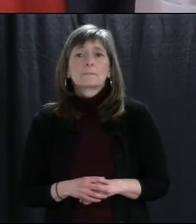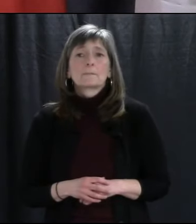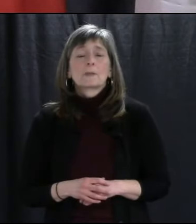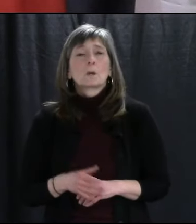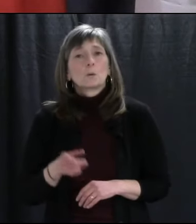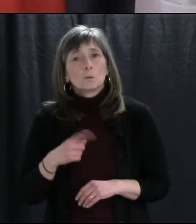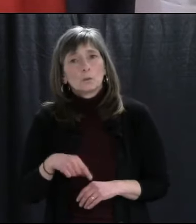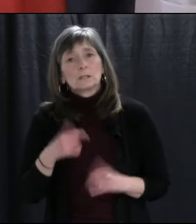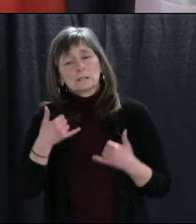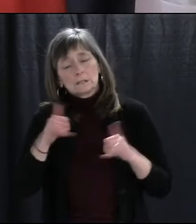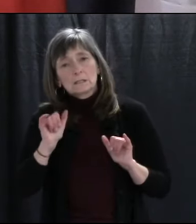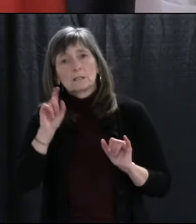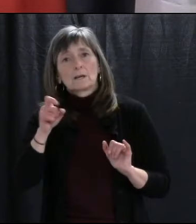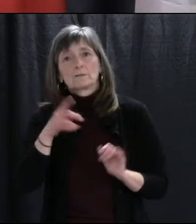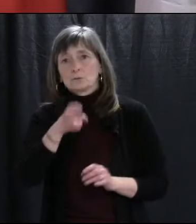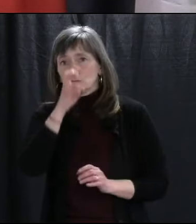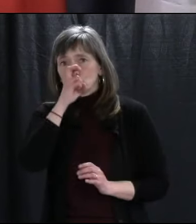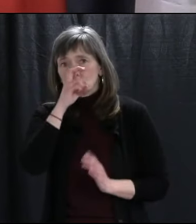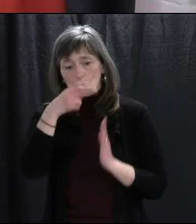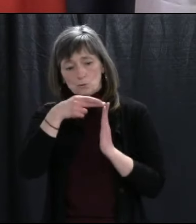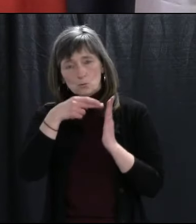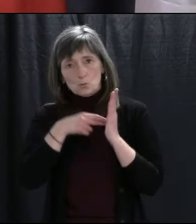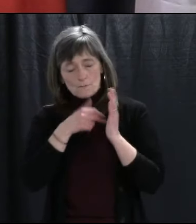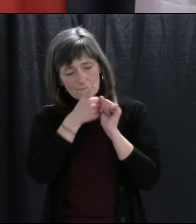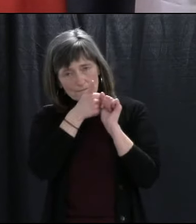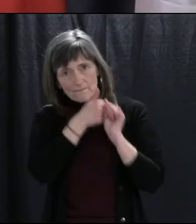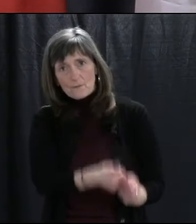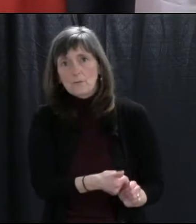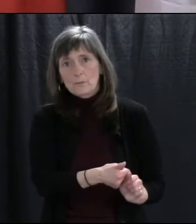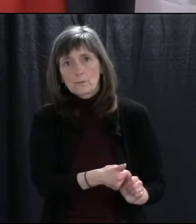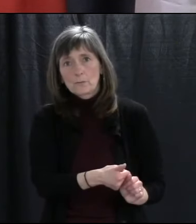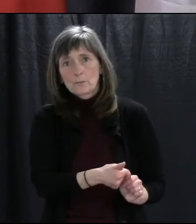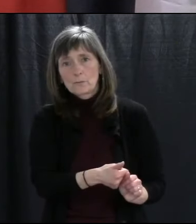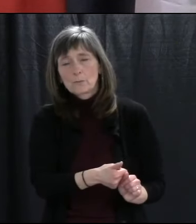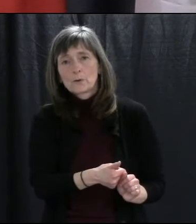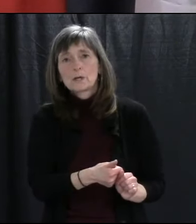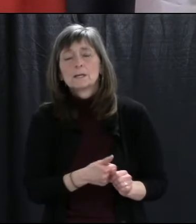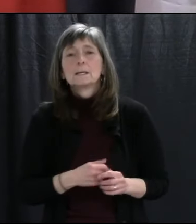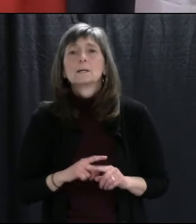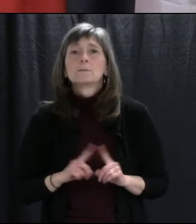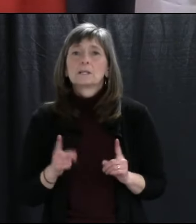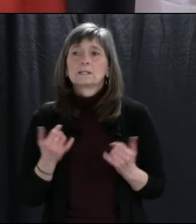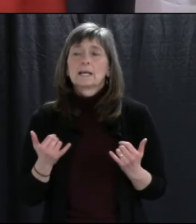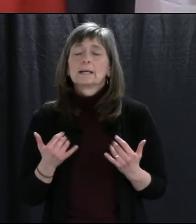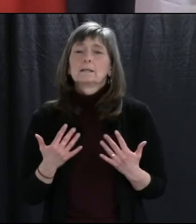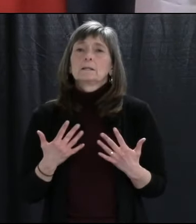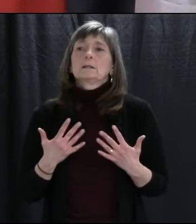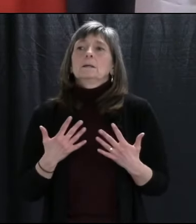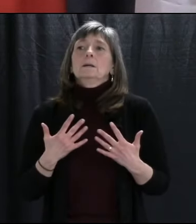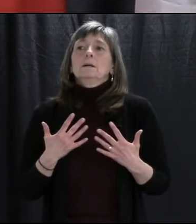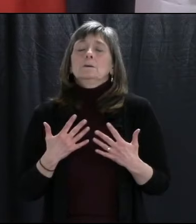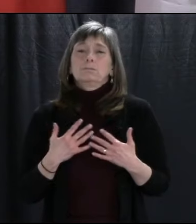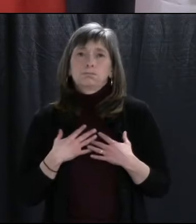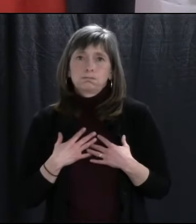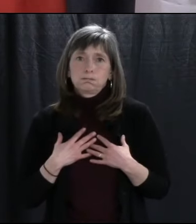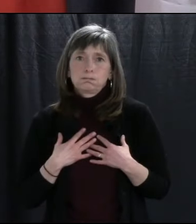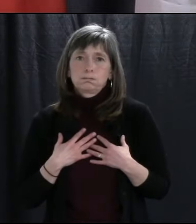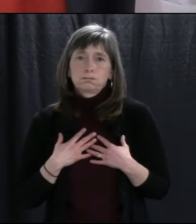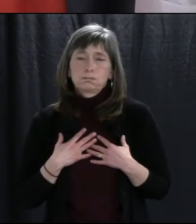to follow the guidelines in the strictest manner possible. What is sombering today is that we have the